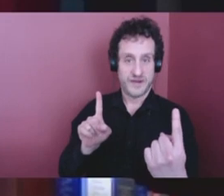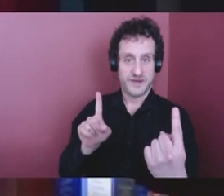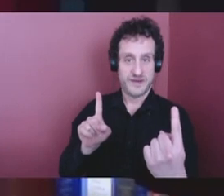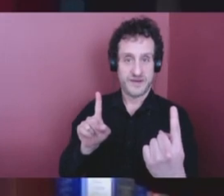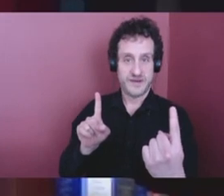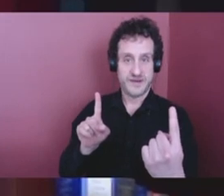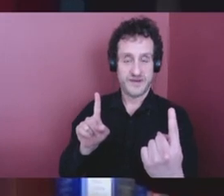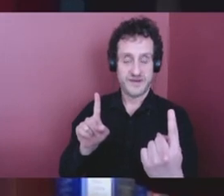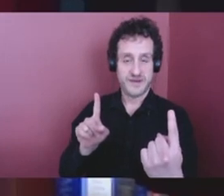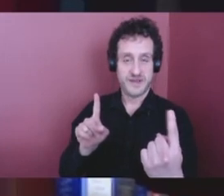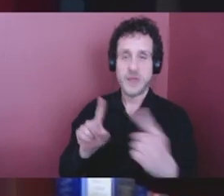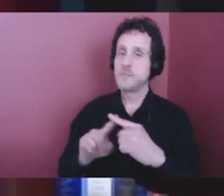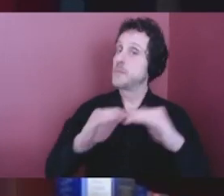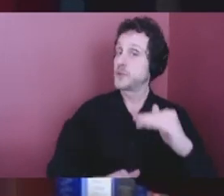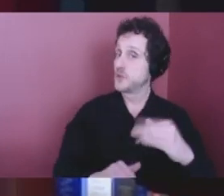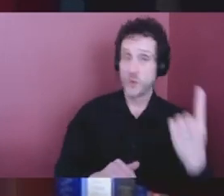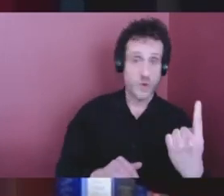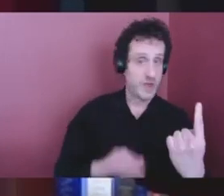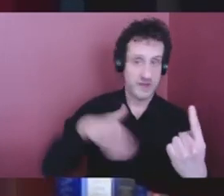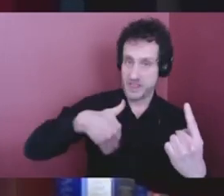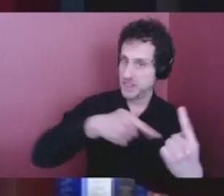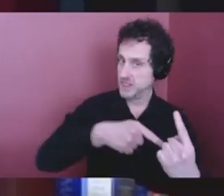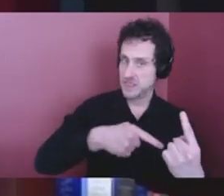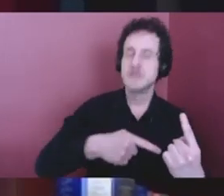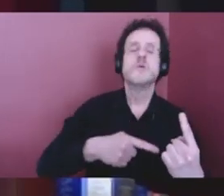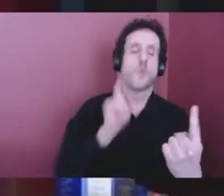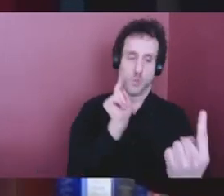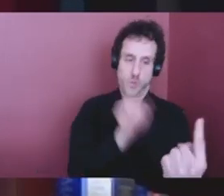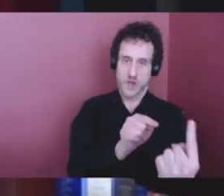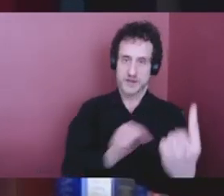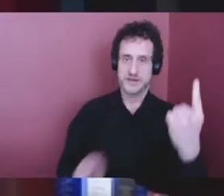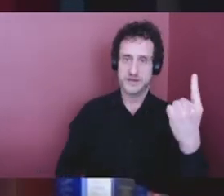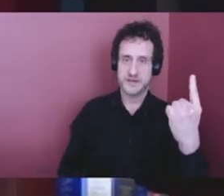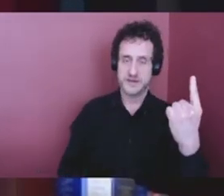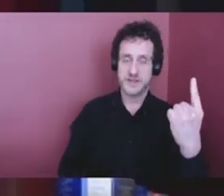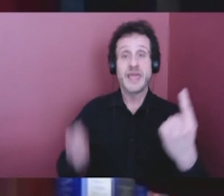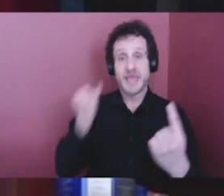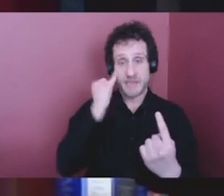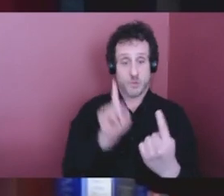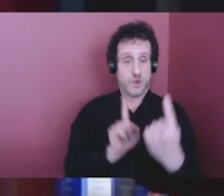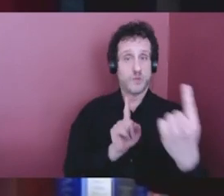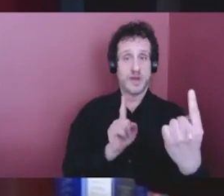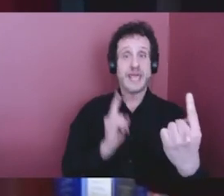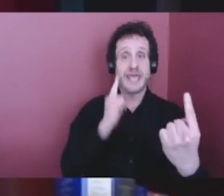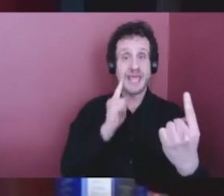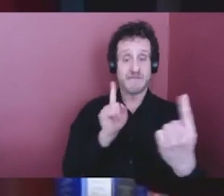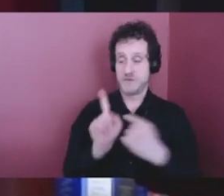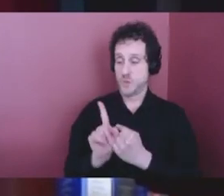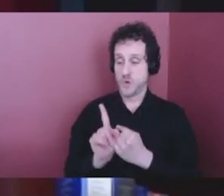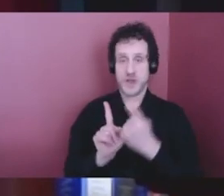but not below 1. Once we get down to an R0 value below 1, that will